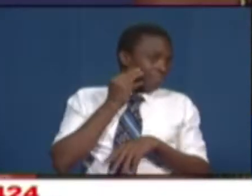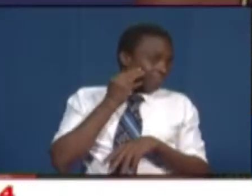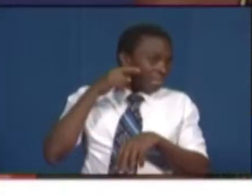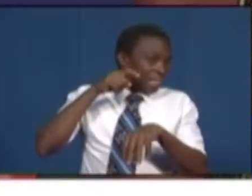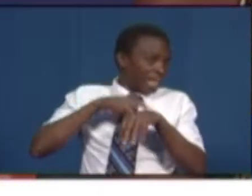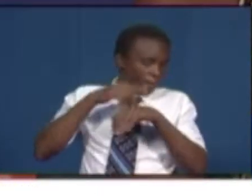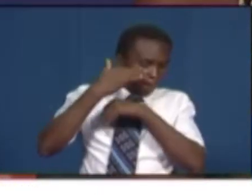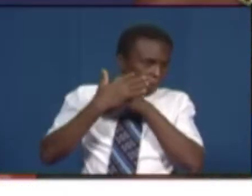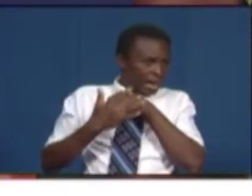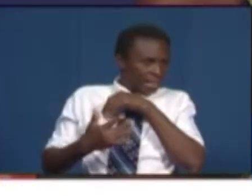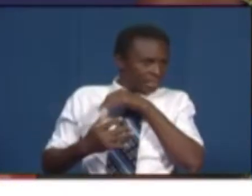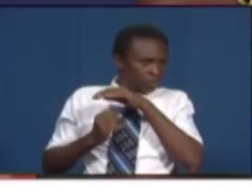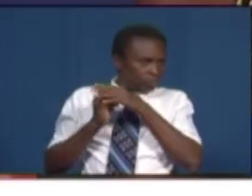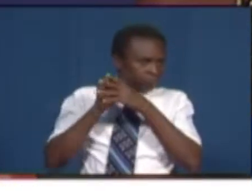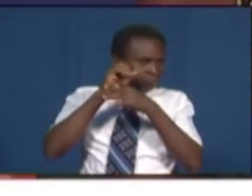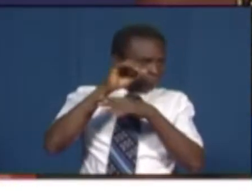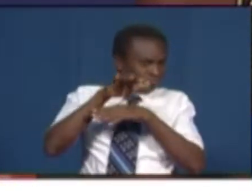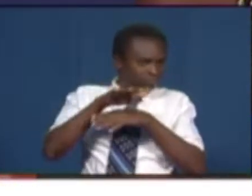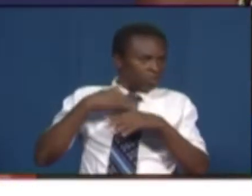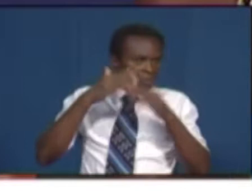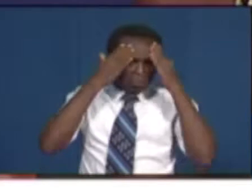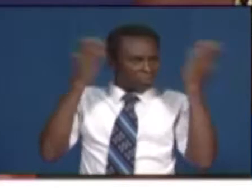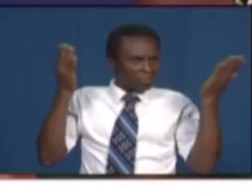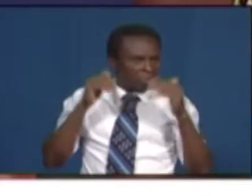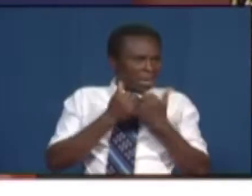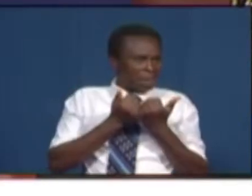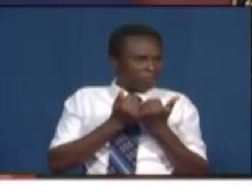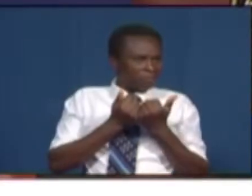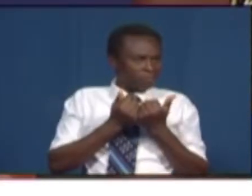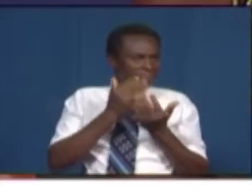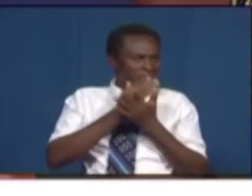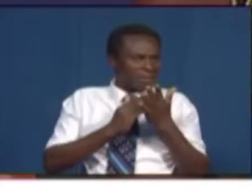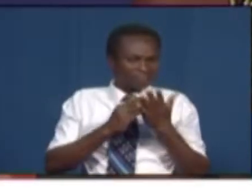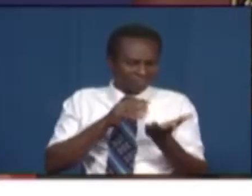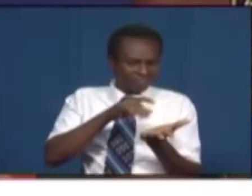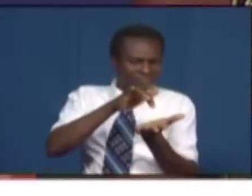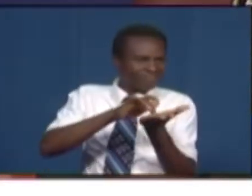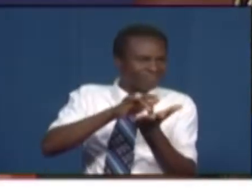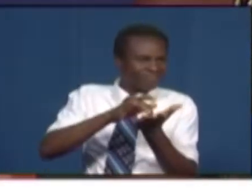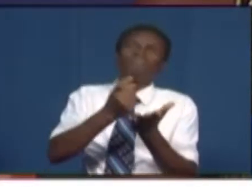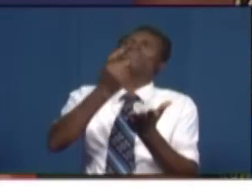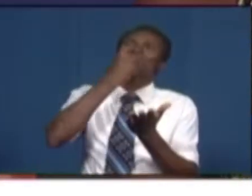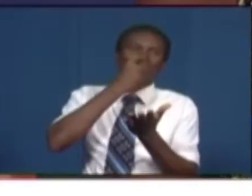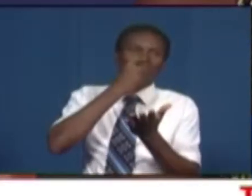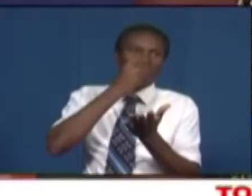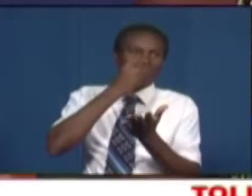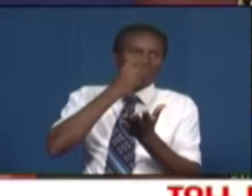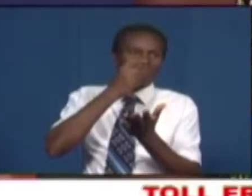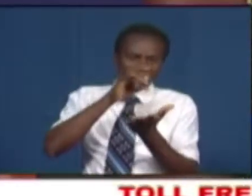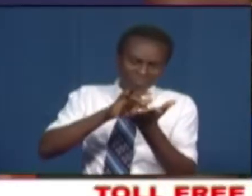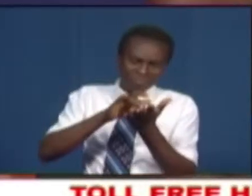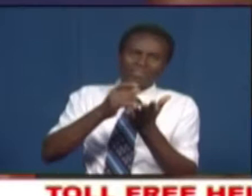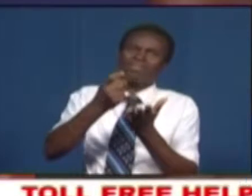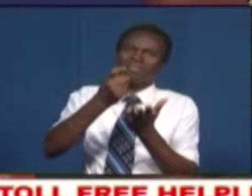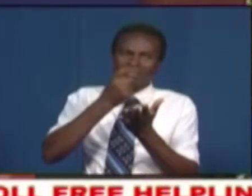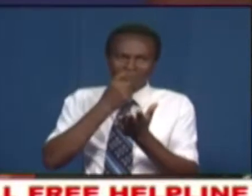we experience. Some of us take tablets every month. The effects of that, we do not even know. It was